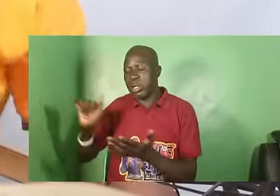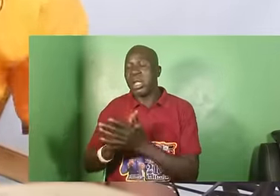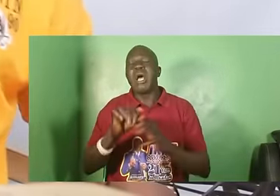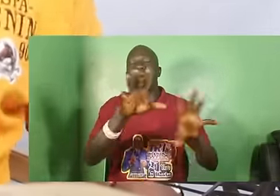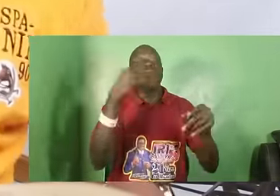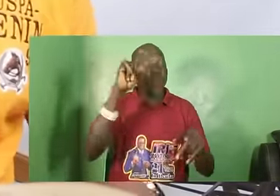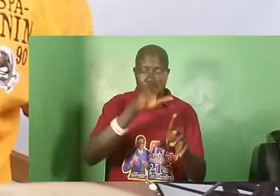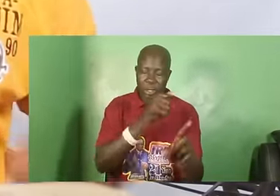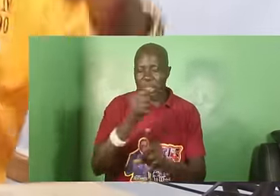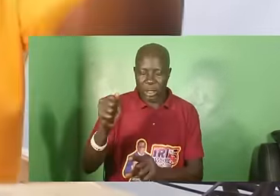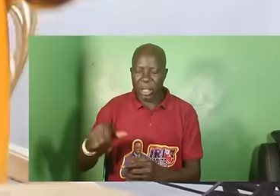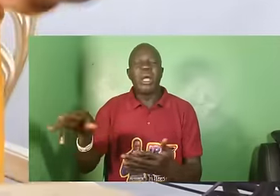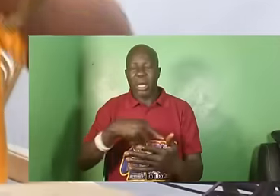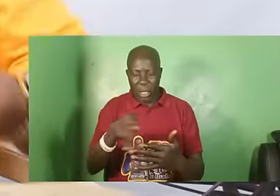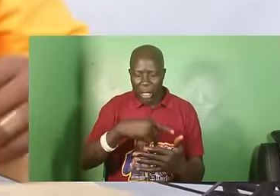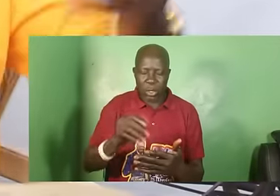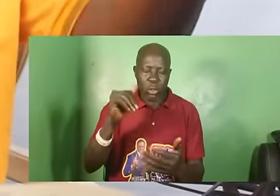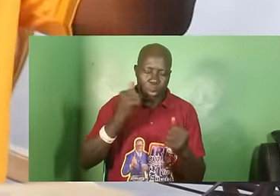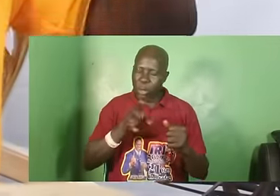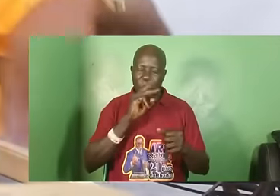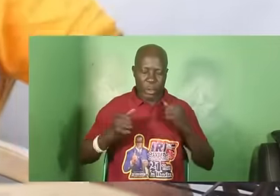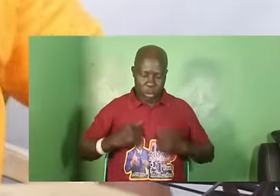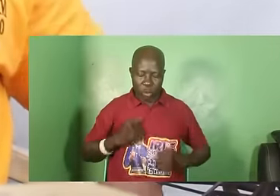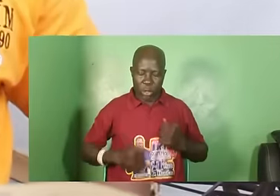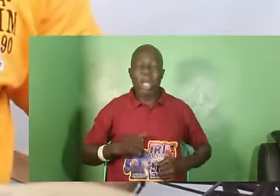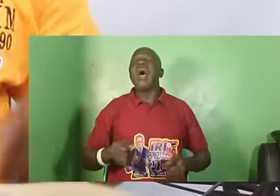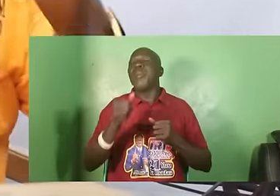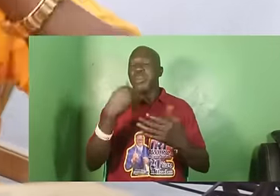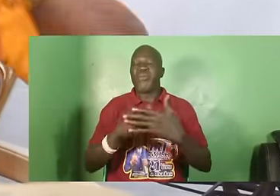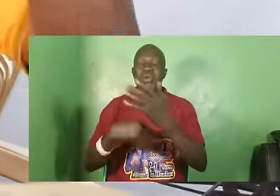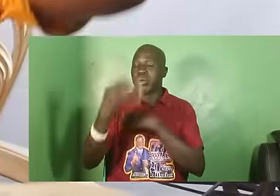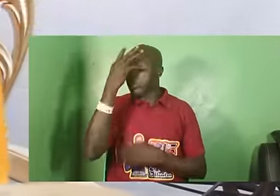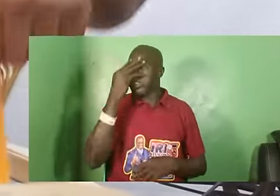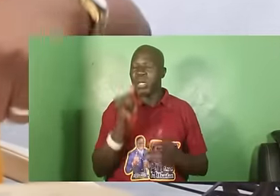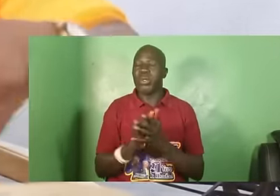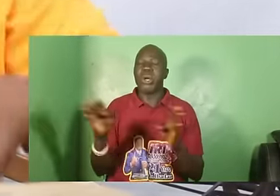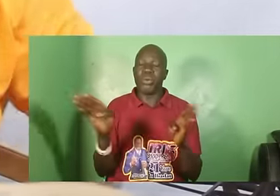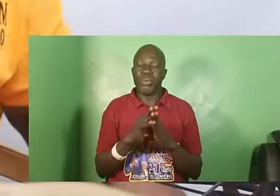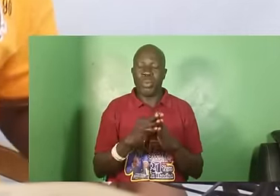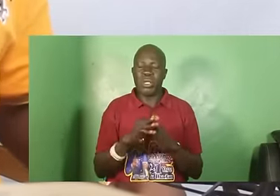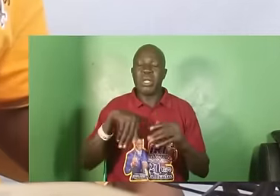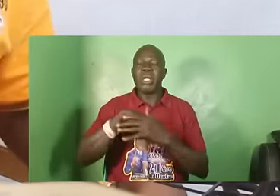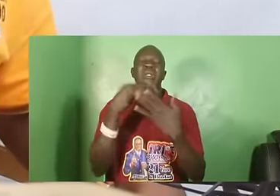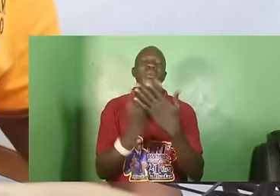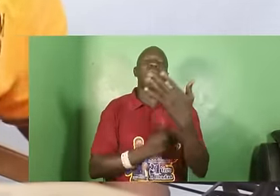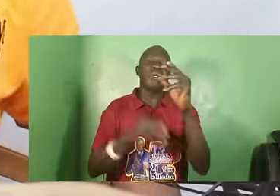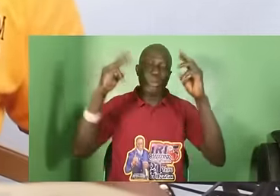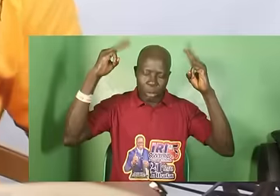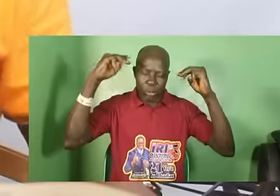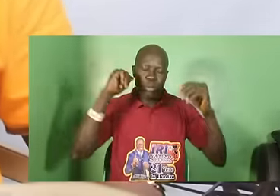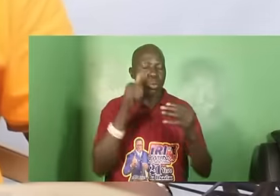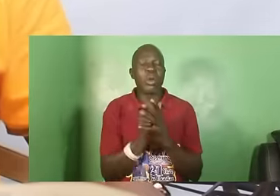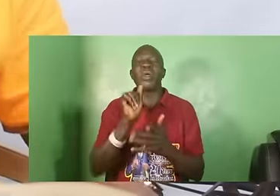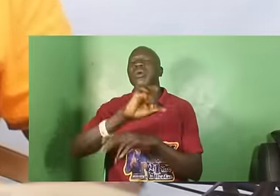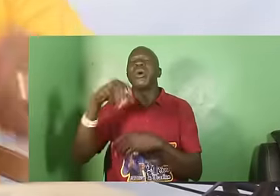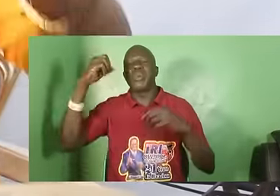you can stop here. Read the same. And cast on me. Bring it to your best. And of work. Get us so. There before you. I want body. Need you. Who don't laugh. Woman